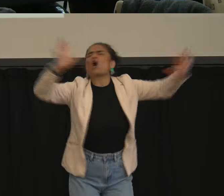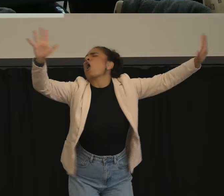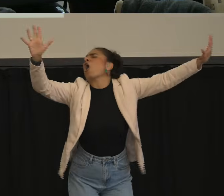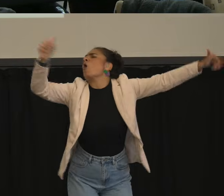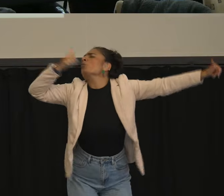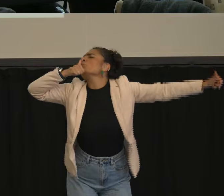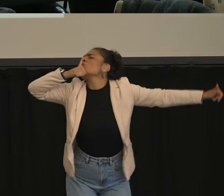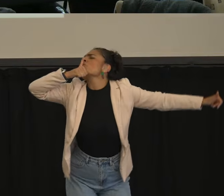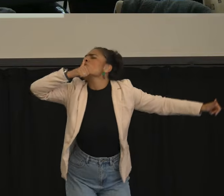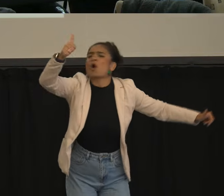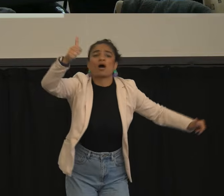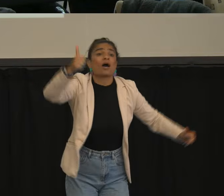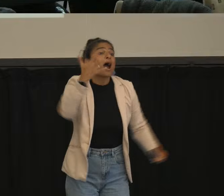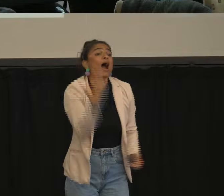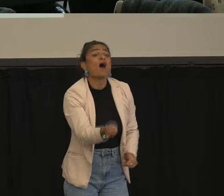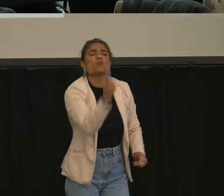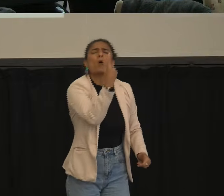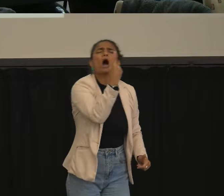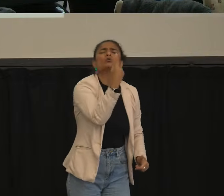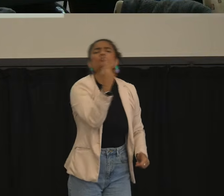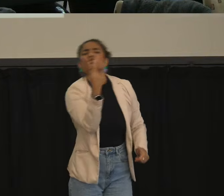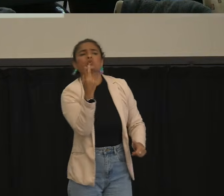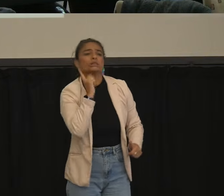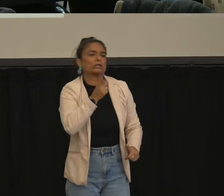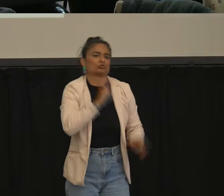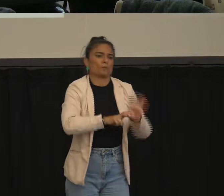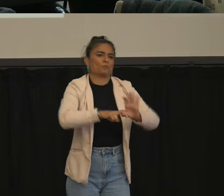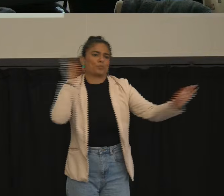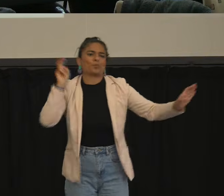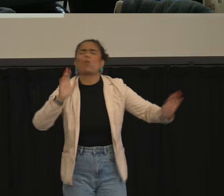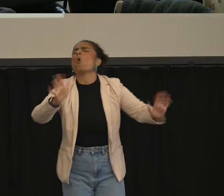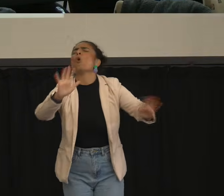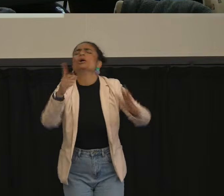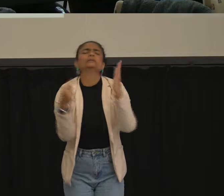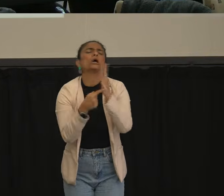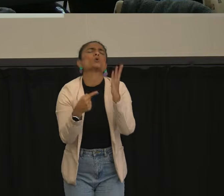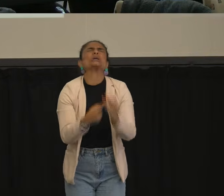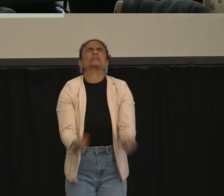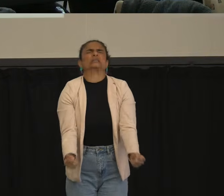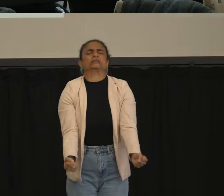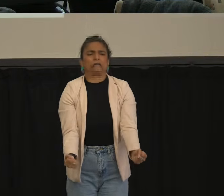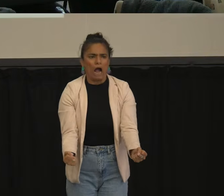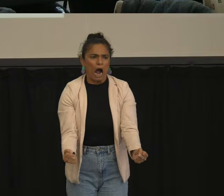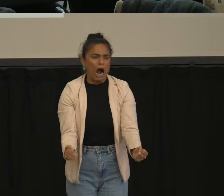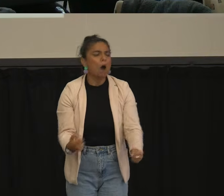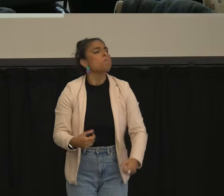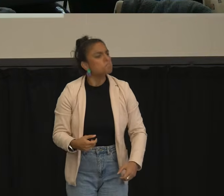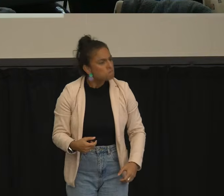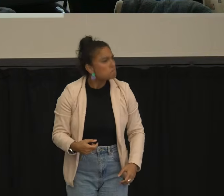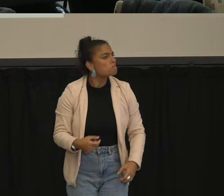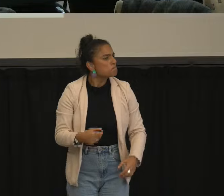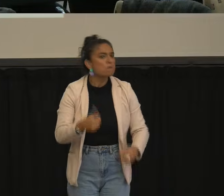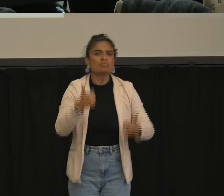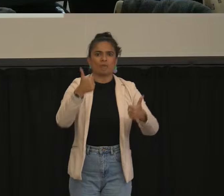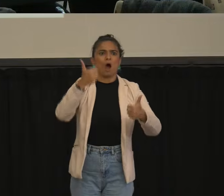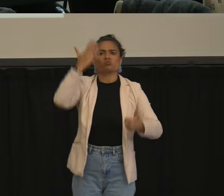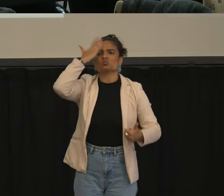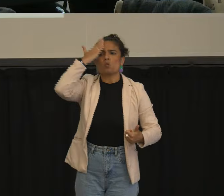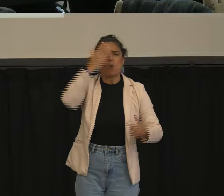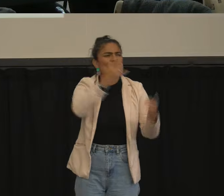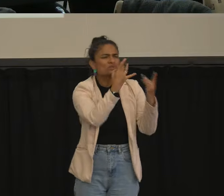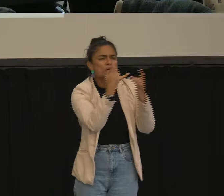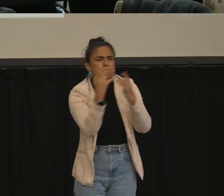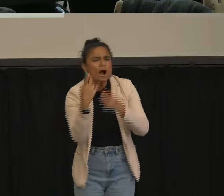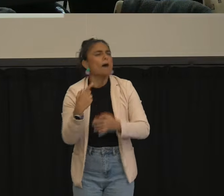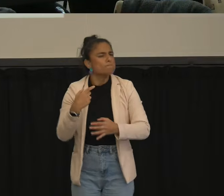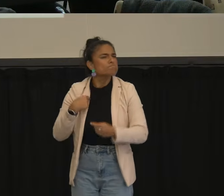user-friendliness, were they okay with it? Some teachers loved it, some were a bit nervous to use it. Some were struggling with technology,